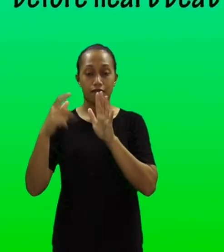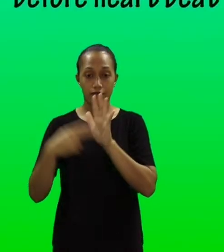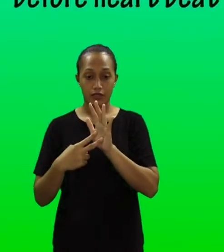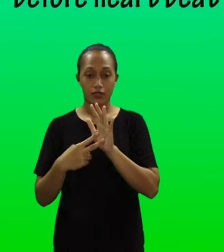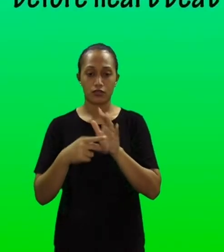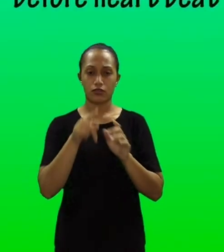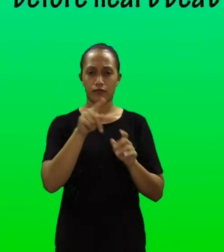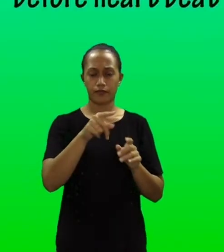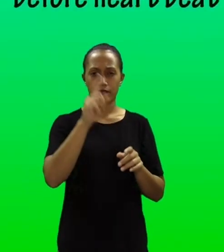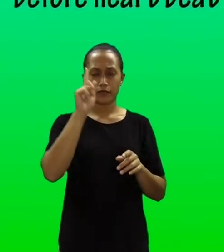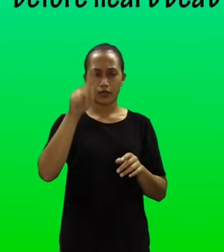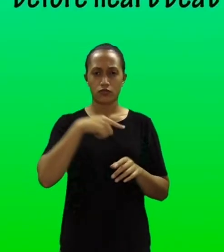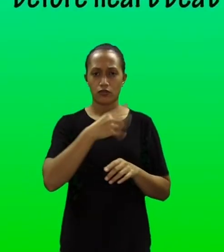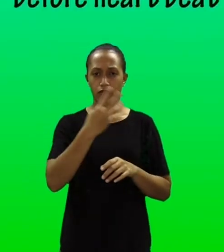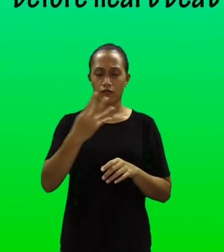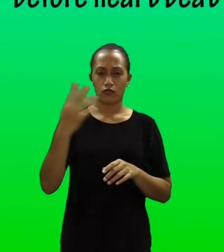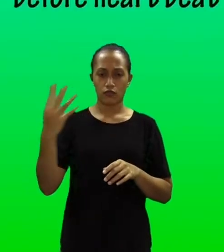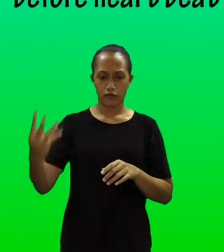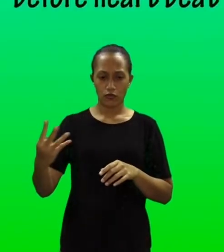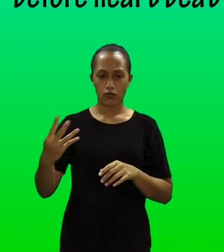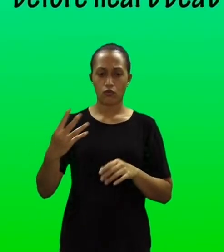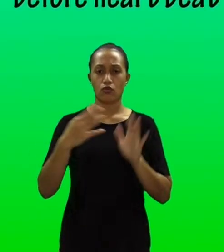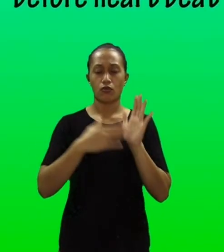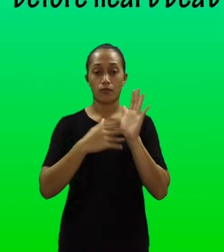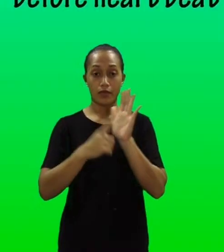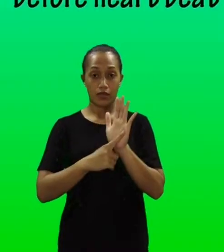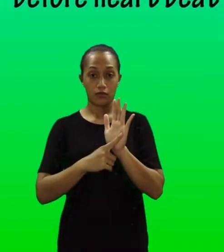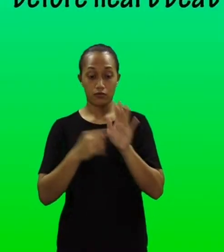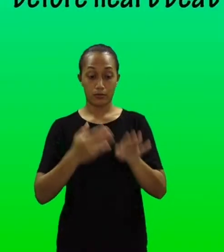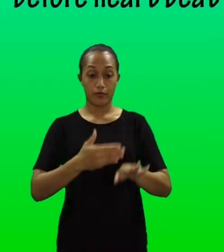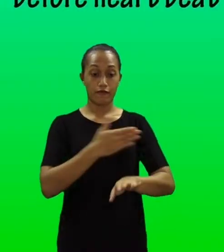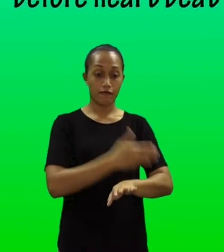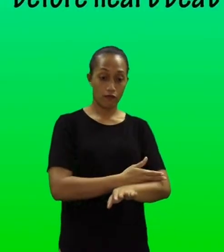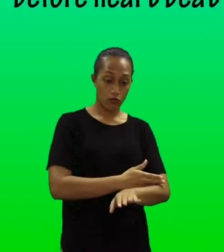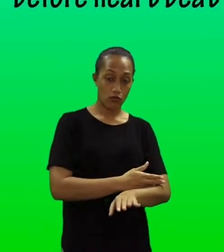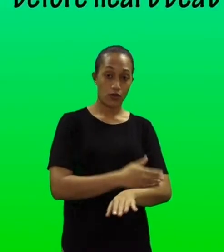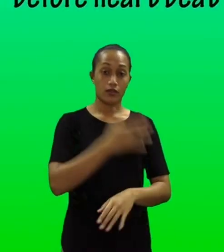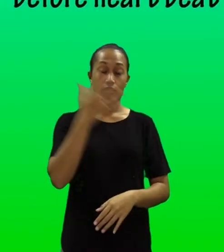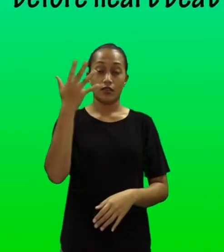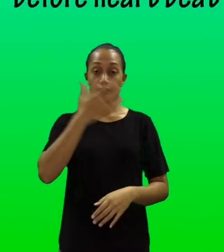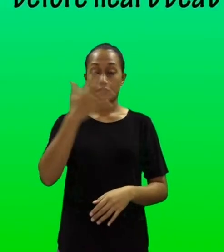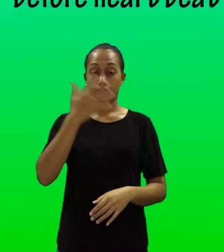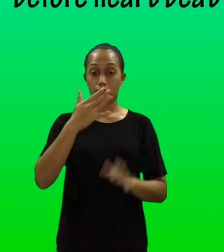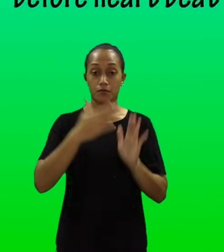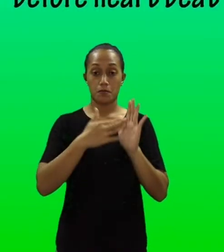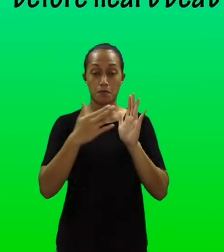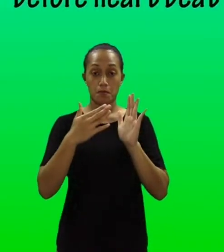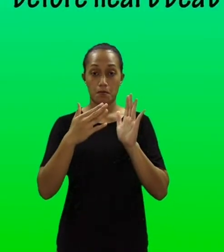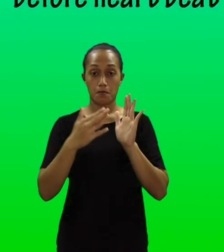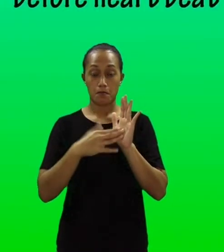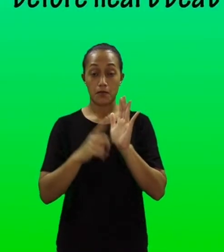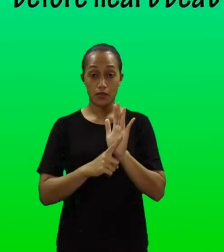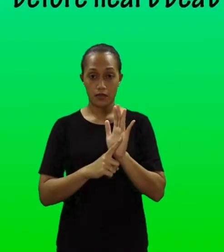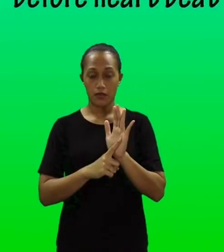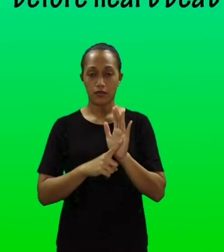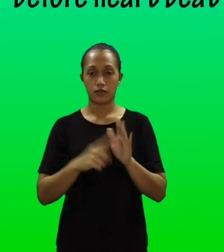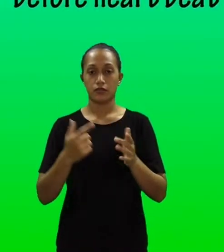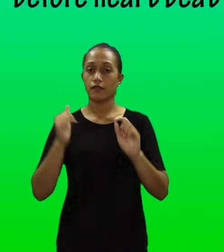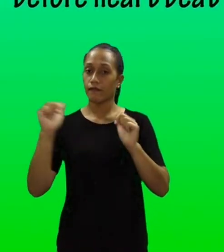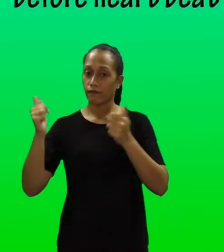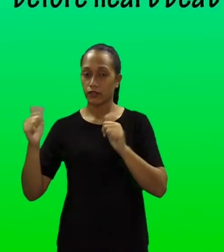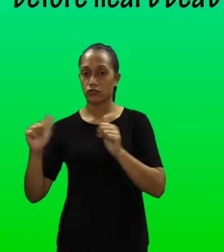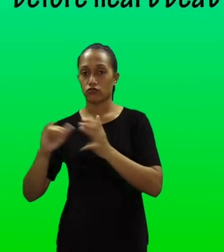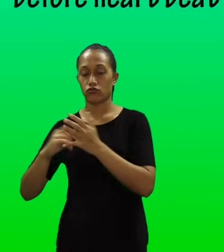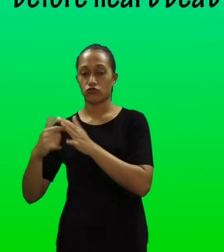if the ventricle has 144 milliliters of blood in it before a contraction and 50 milliliters after a contraction, the stroke volume